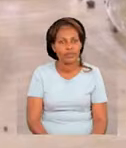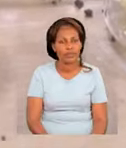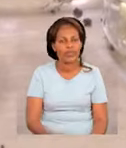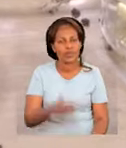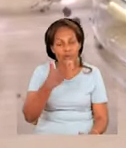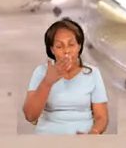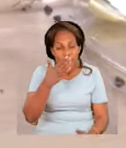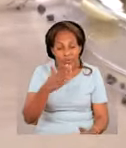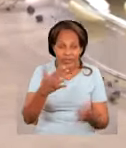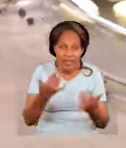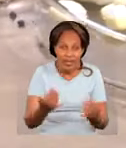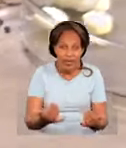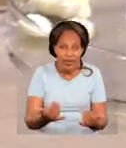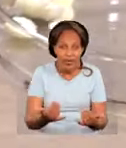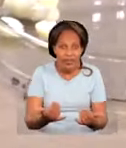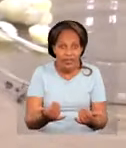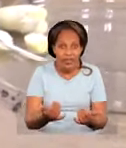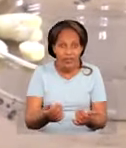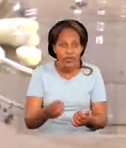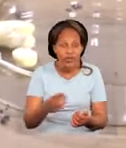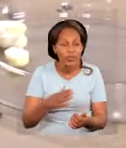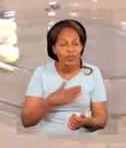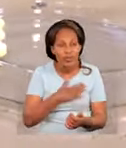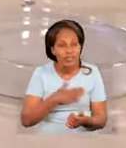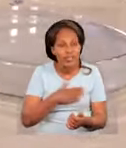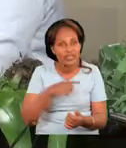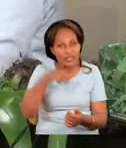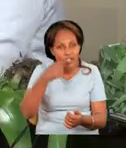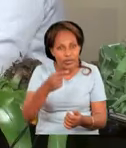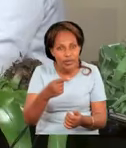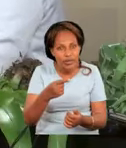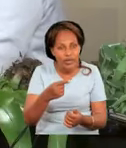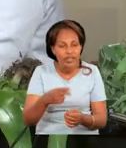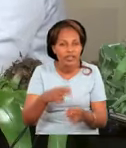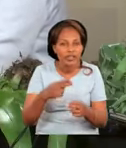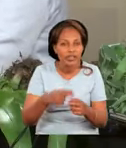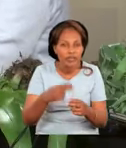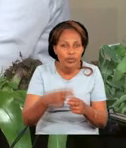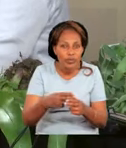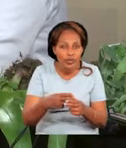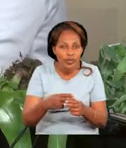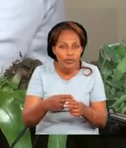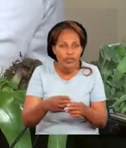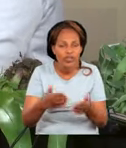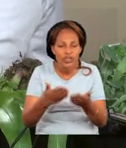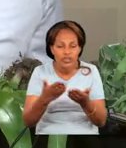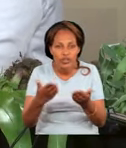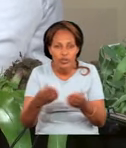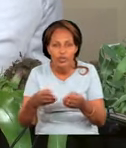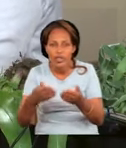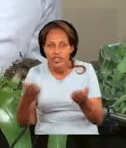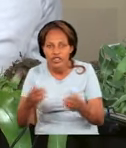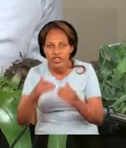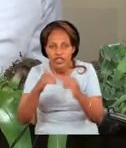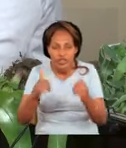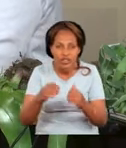Good. Now, will you please tell me the names of seeds in the separate dishes? Sure,